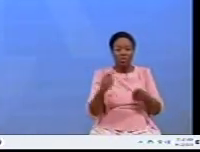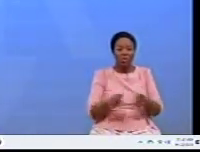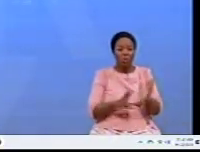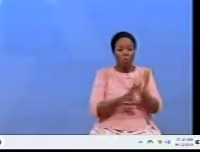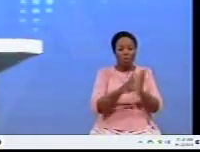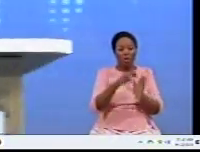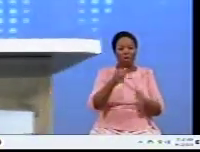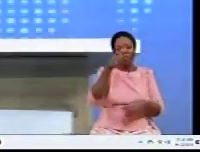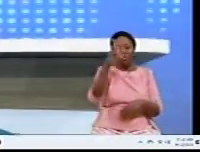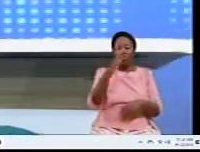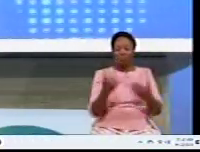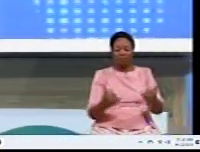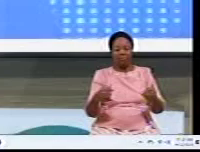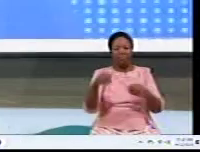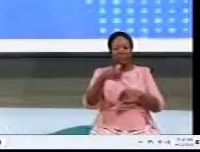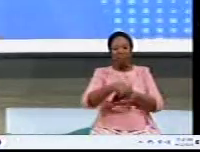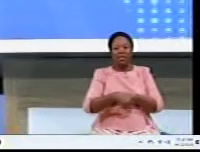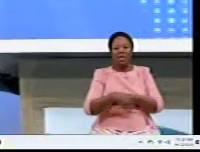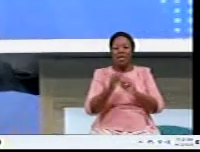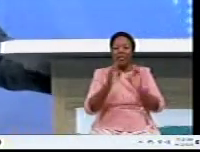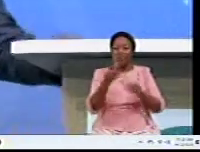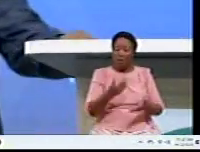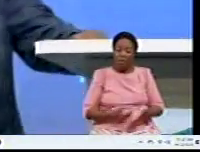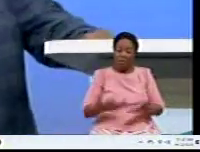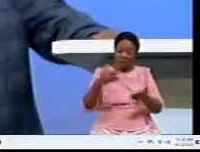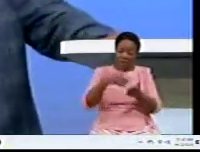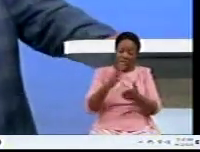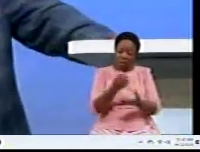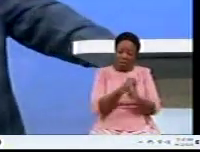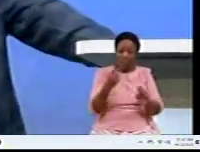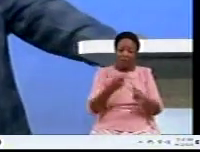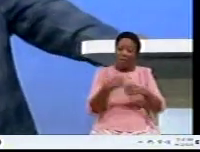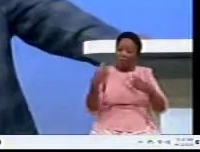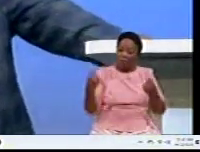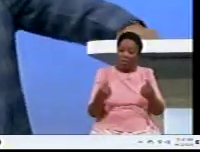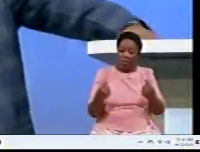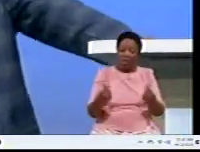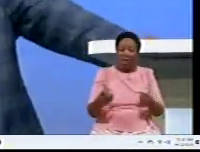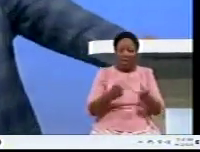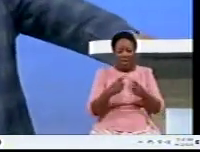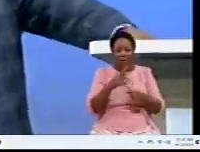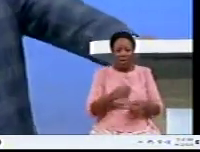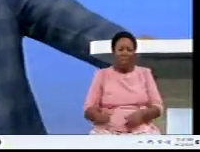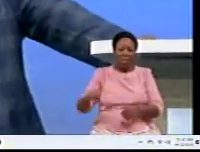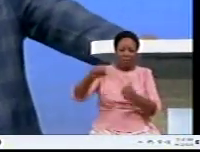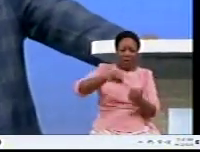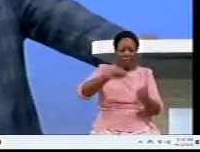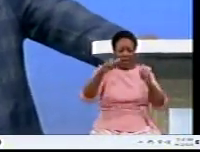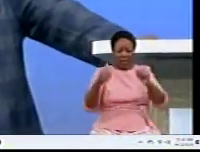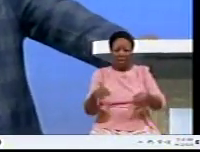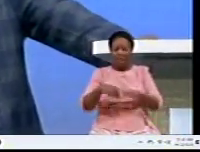God. Tonight, if you're born again already and you've been baptized in water,